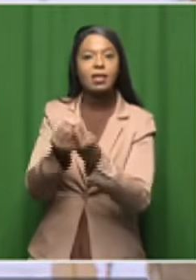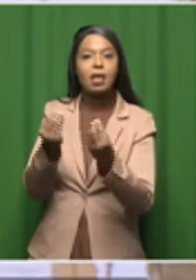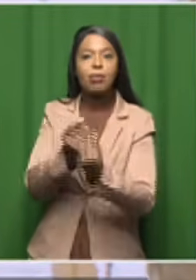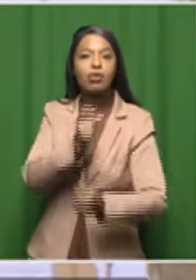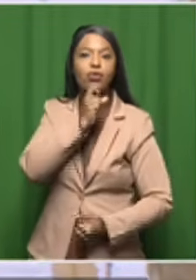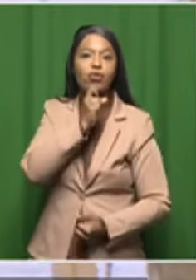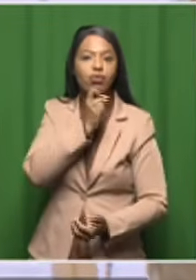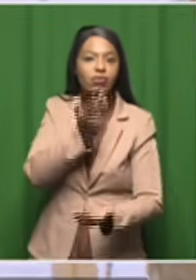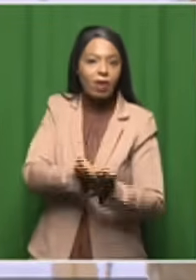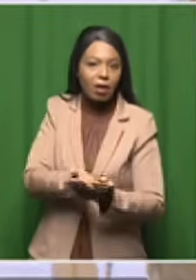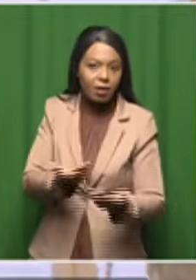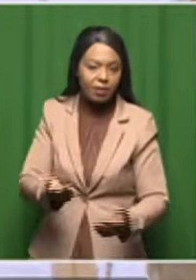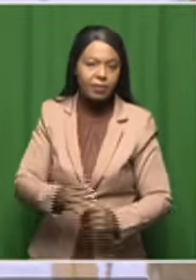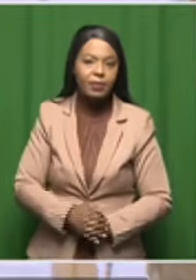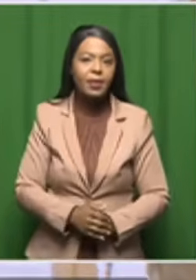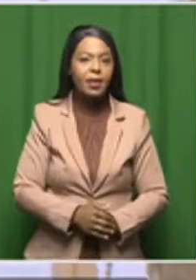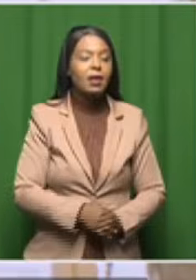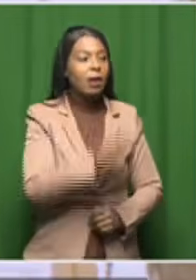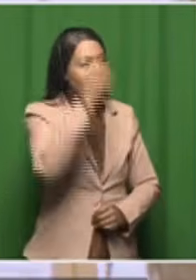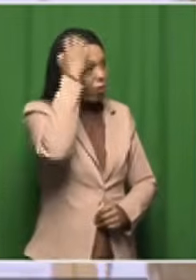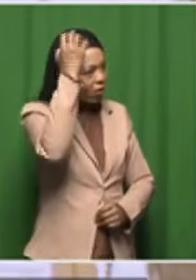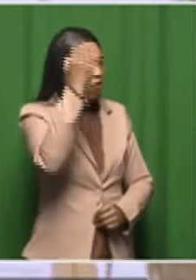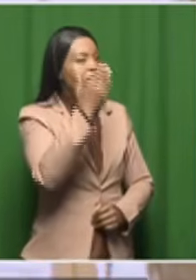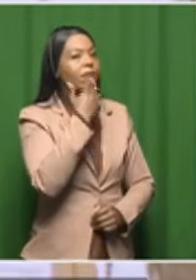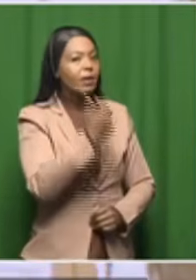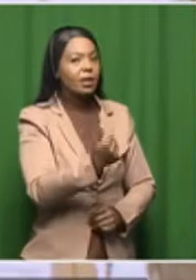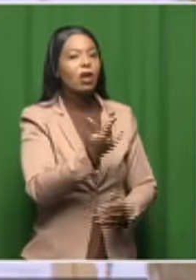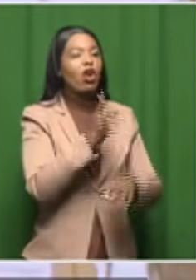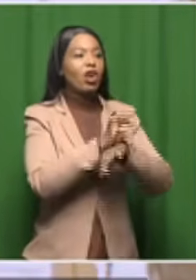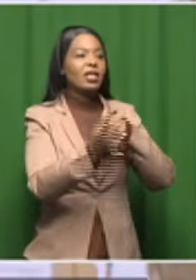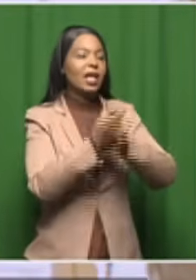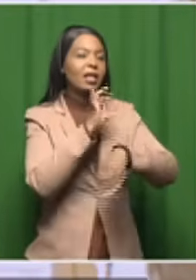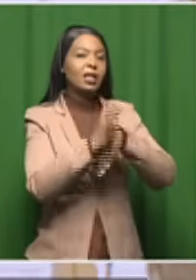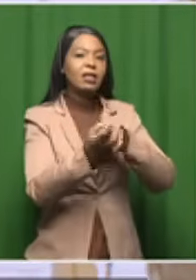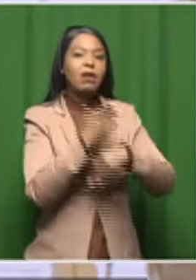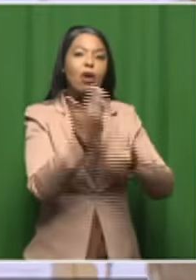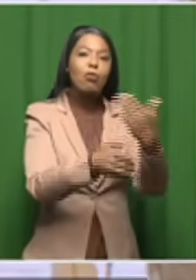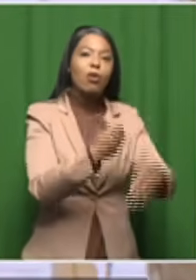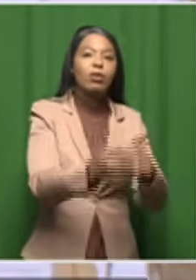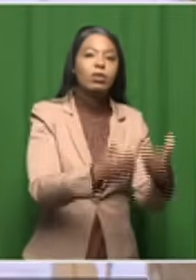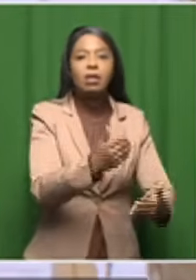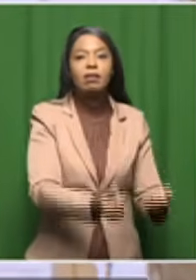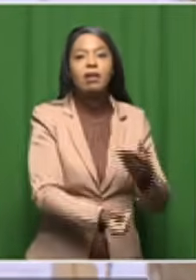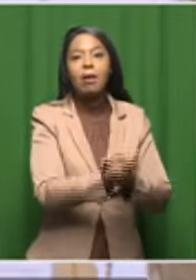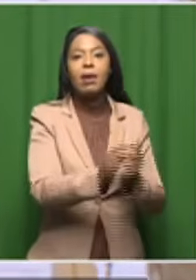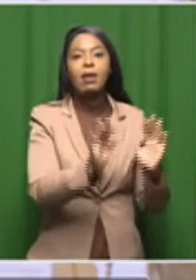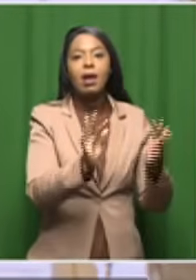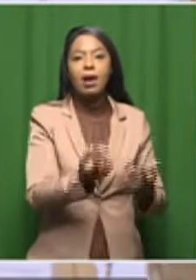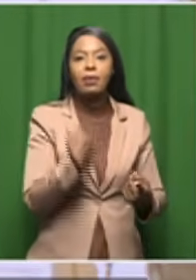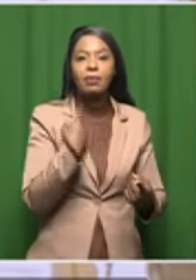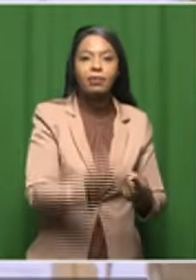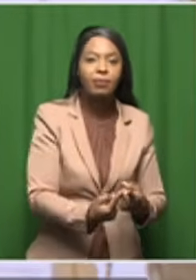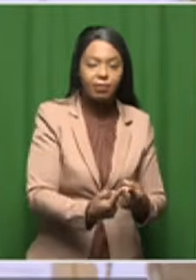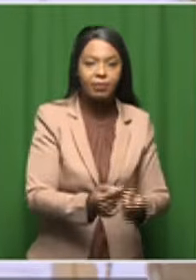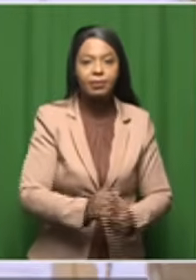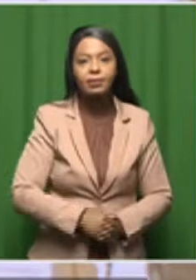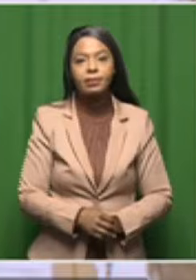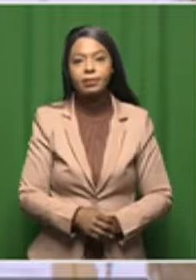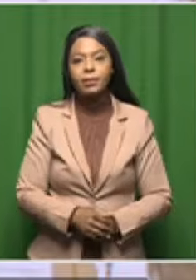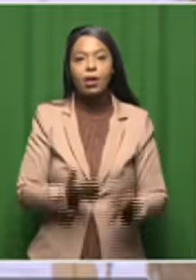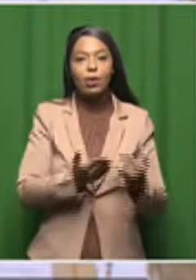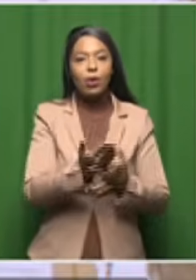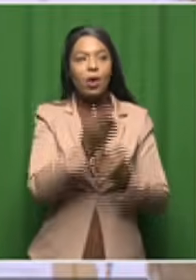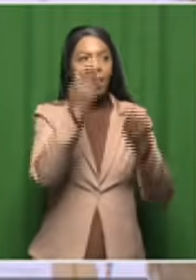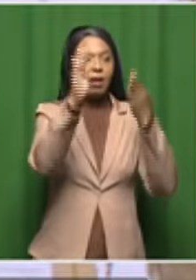want to weigh in on what that consultative process was, how you would have found alignment in this offering as well through the exhibition?